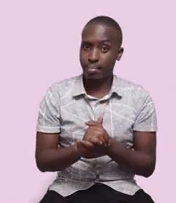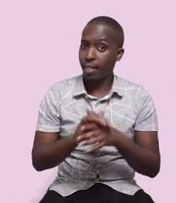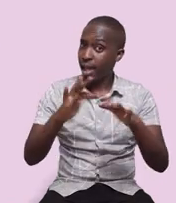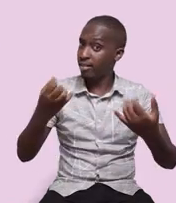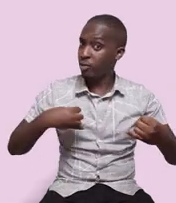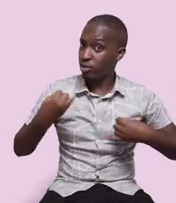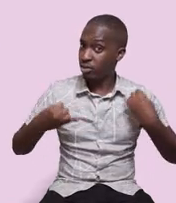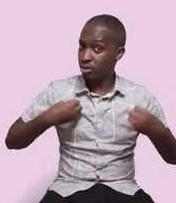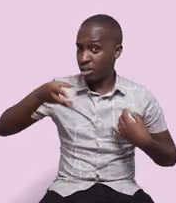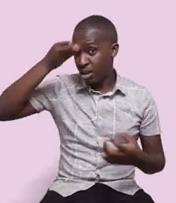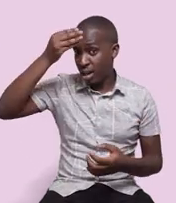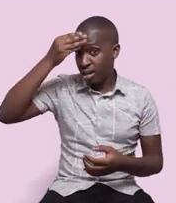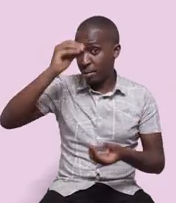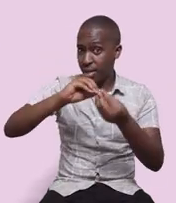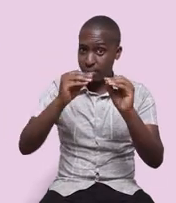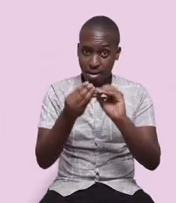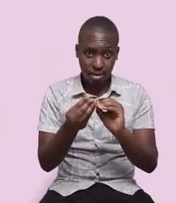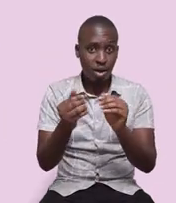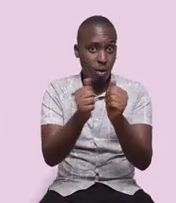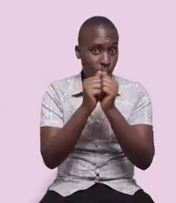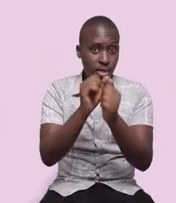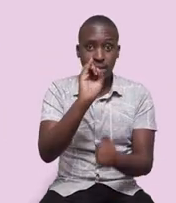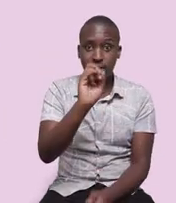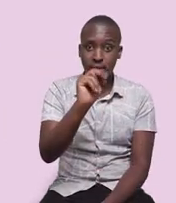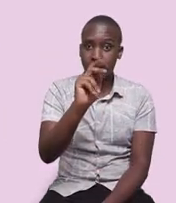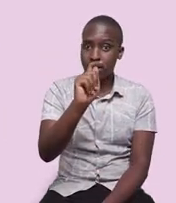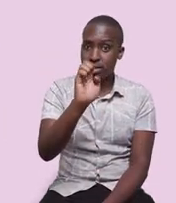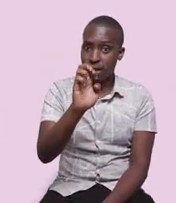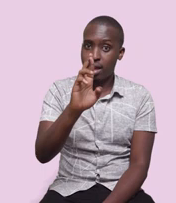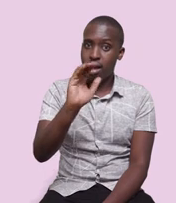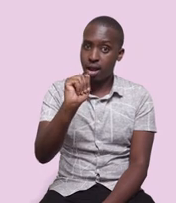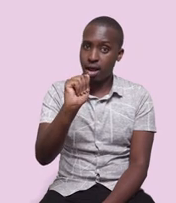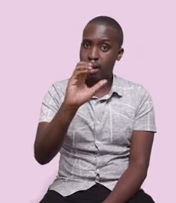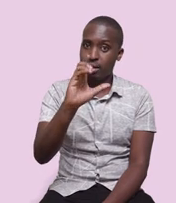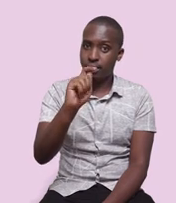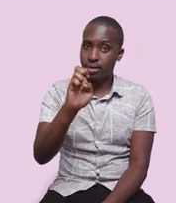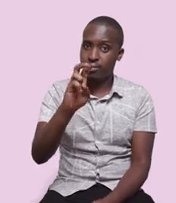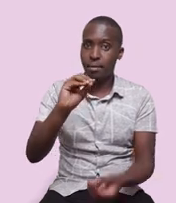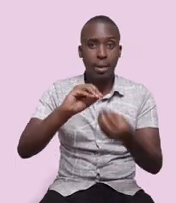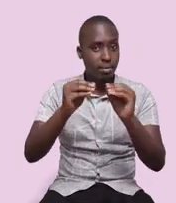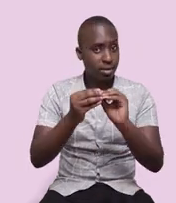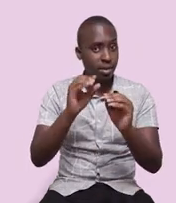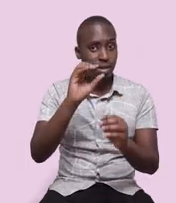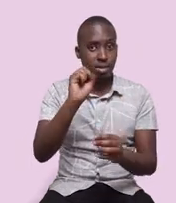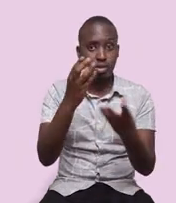Have you enjoyed learning mathematics with interactive mathematics software?